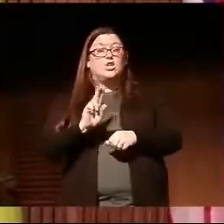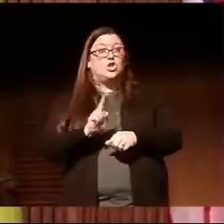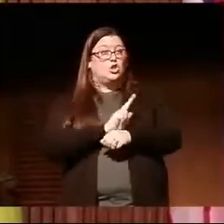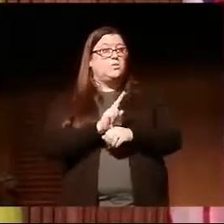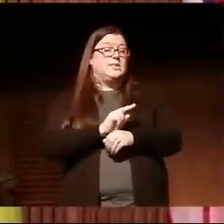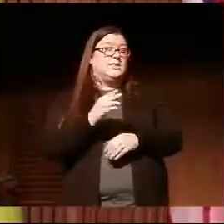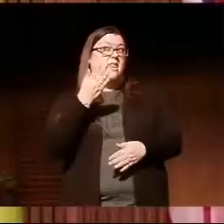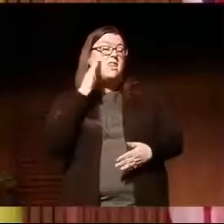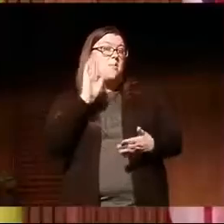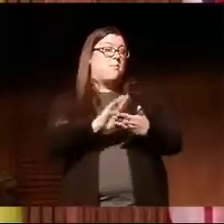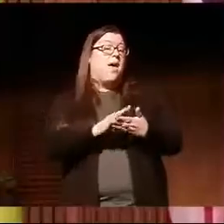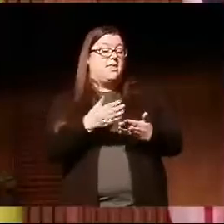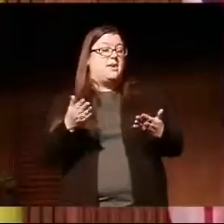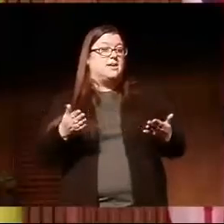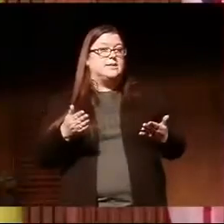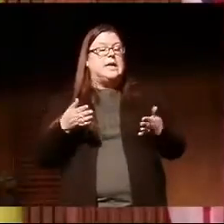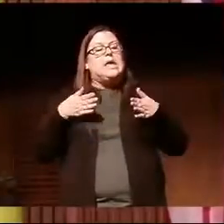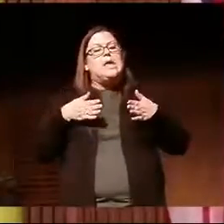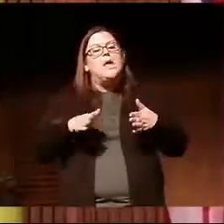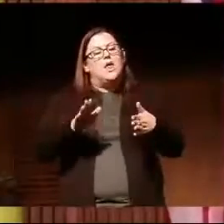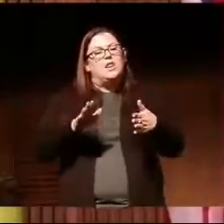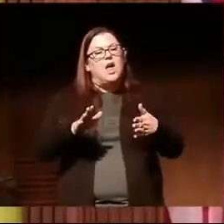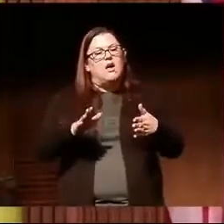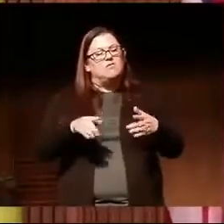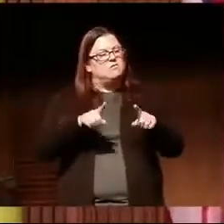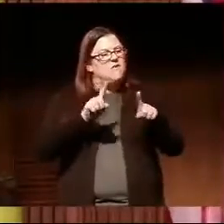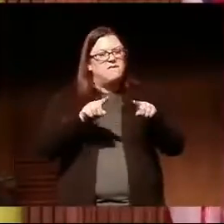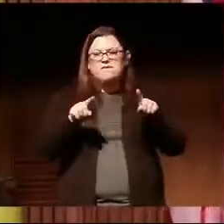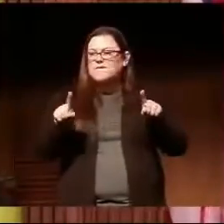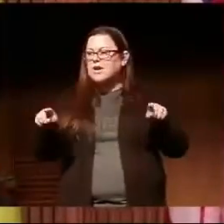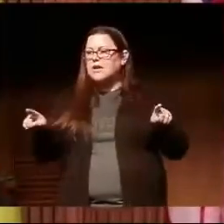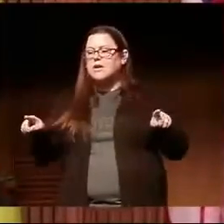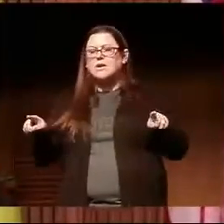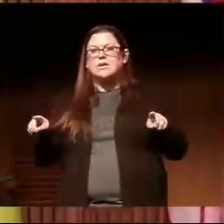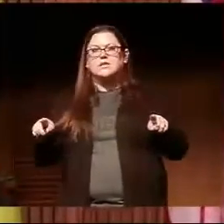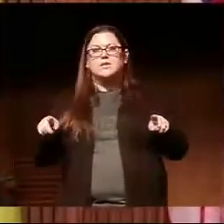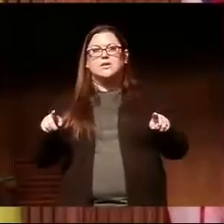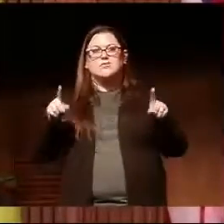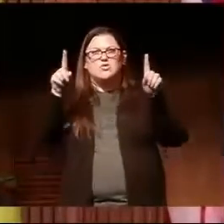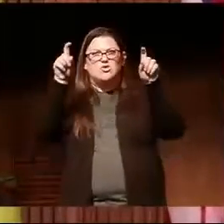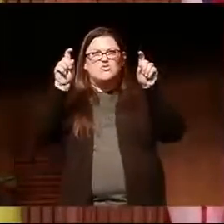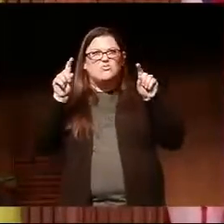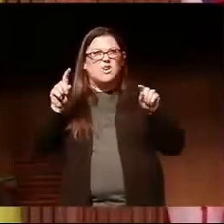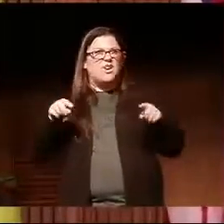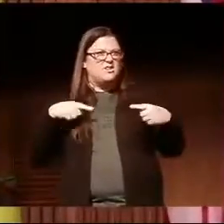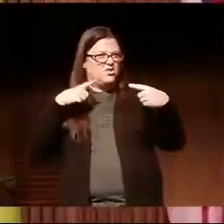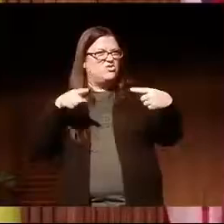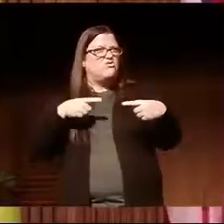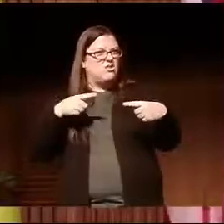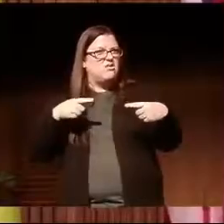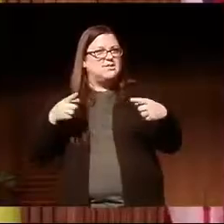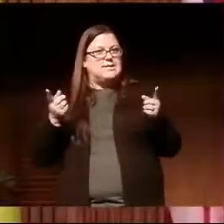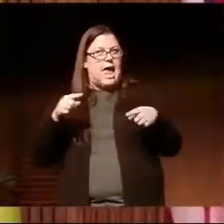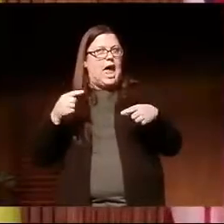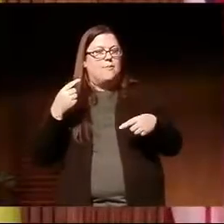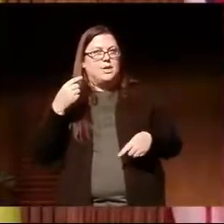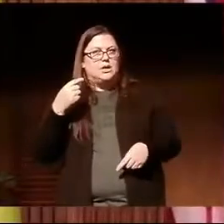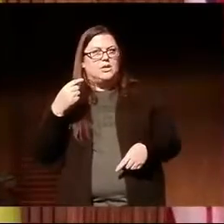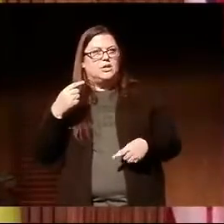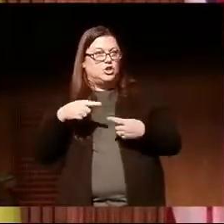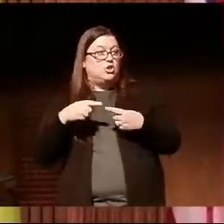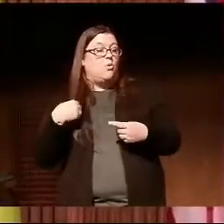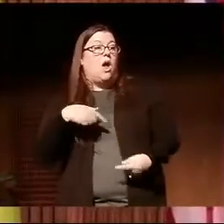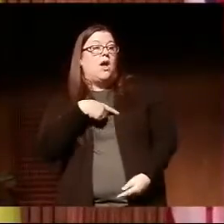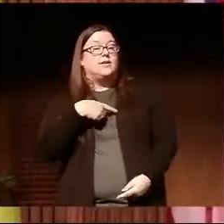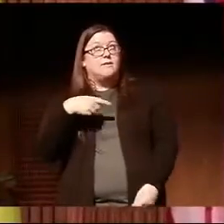could say it this way, He permits various trials to befall us for His holy